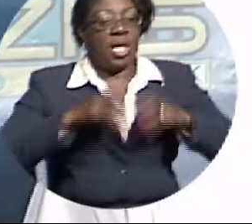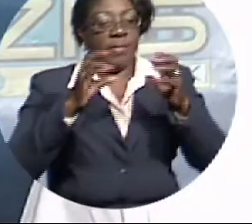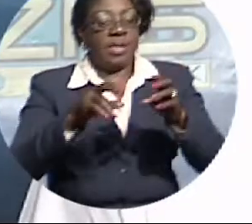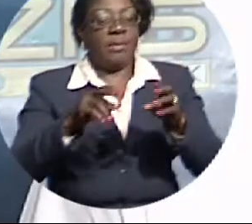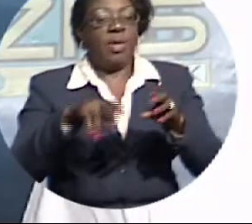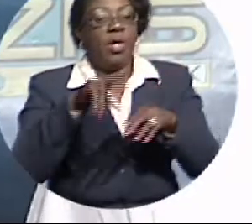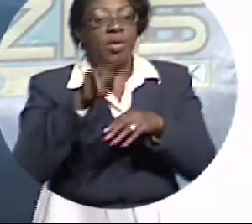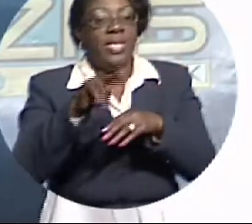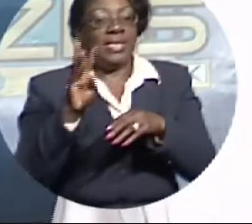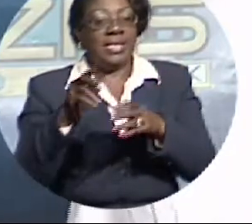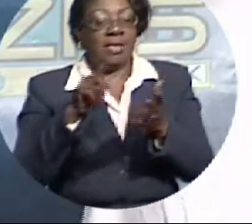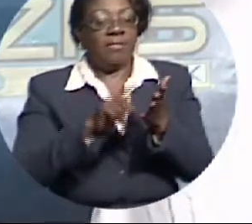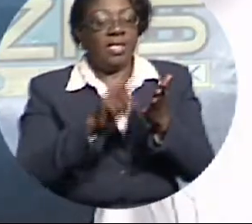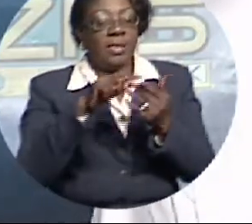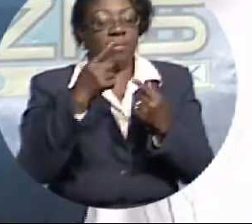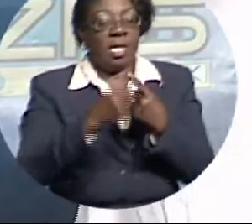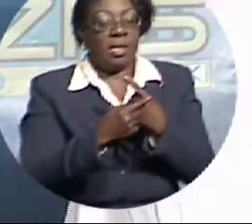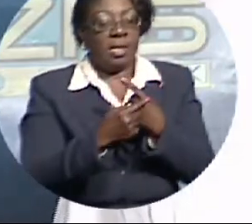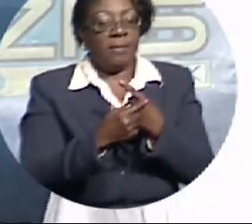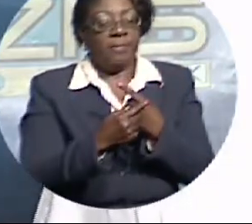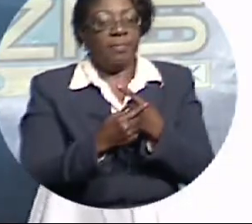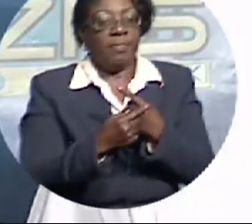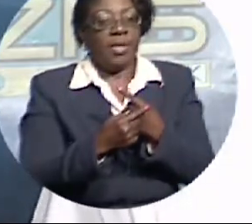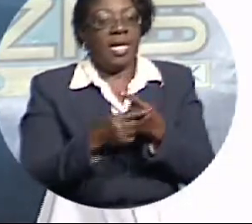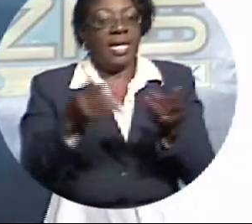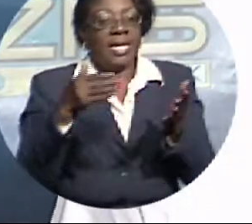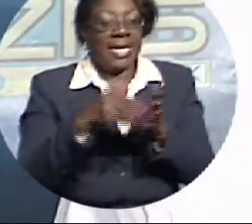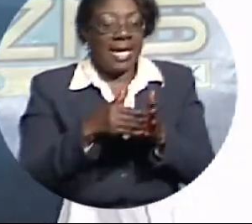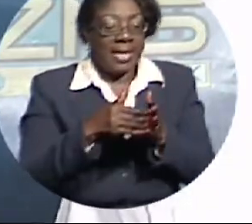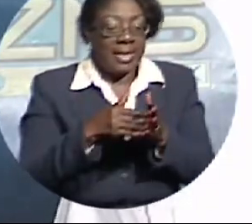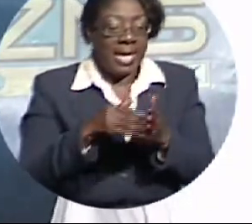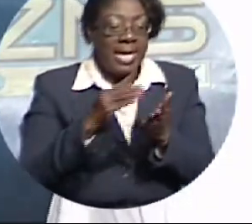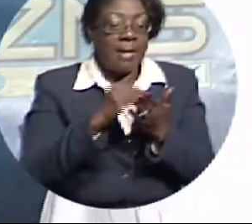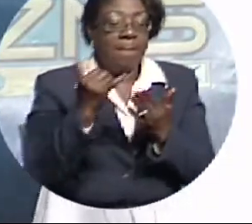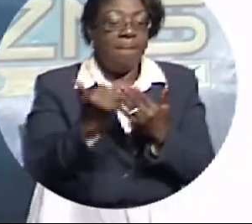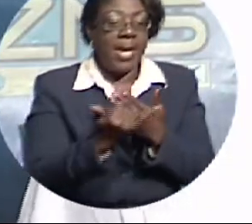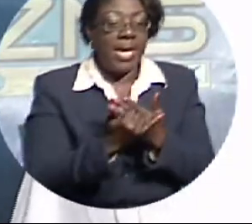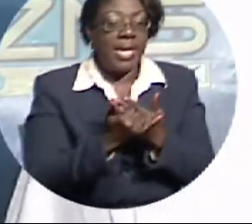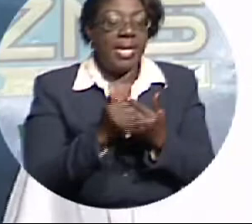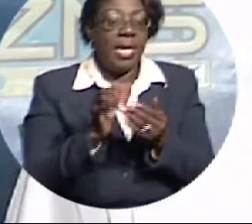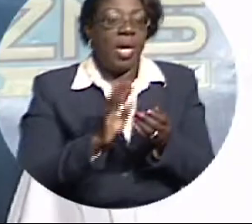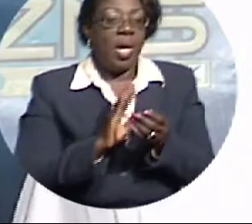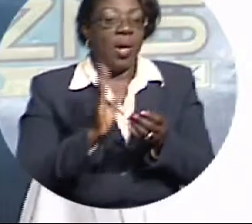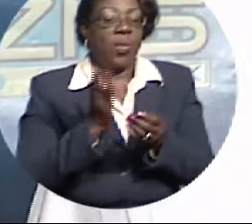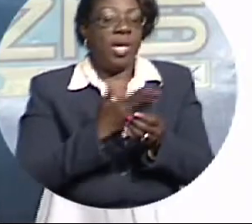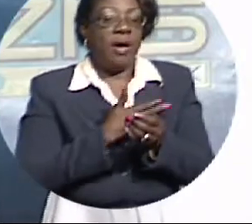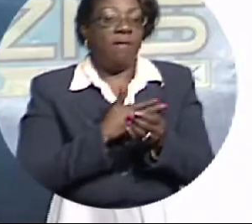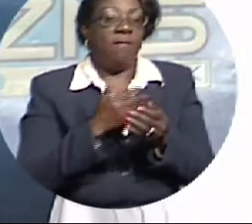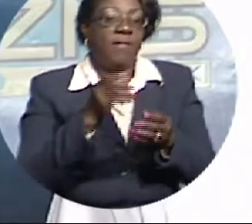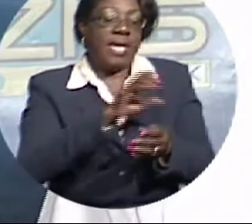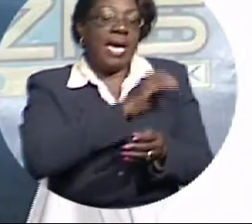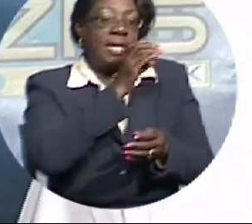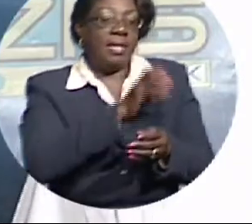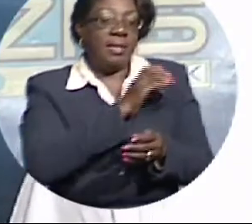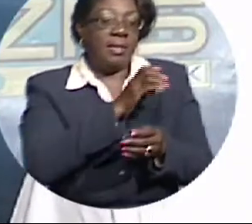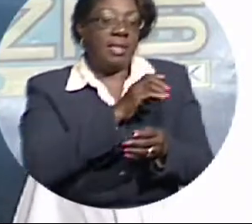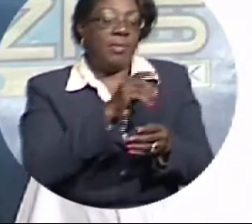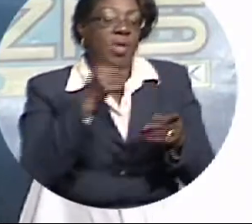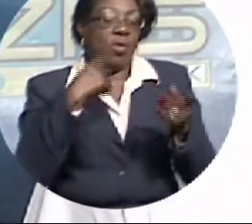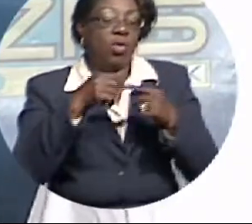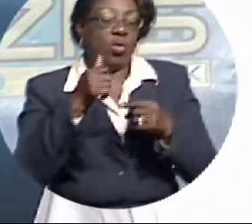month, of March. Then we have Canada coming down in May. And before Canada, we have Nigeria coming